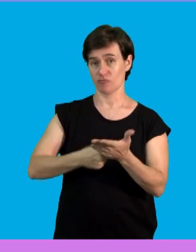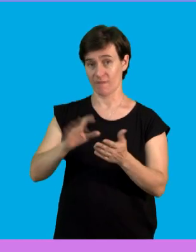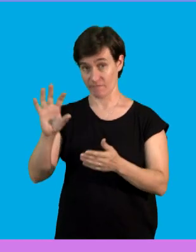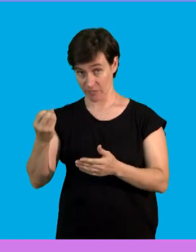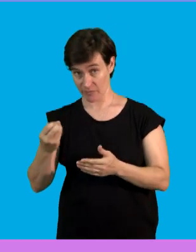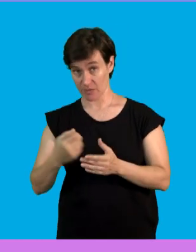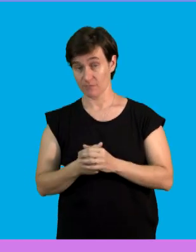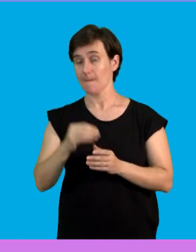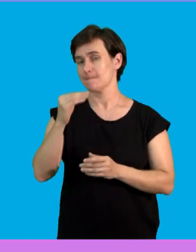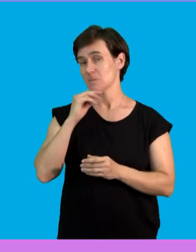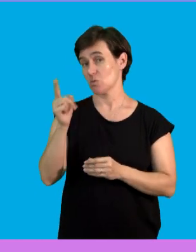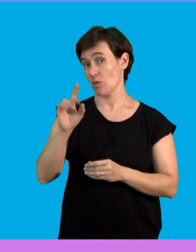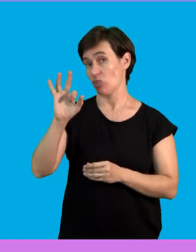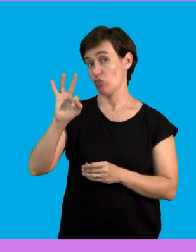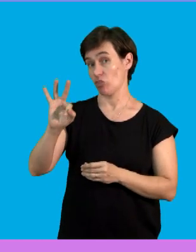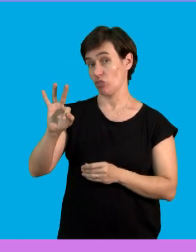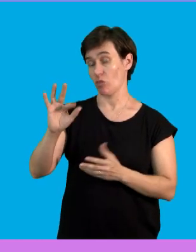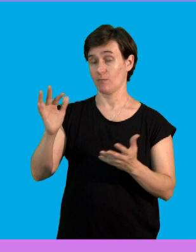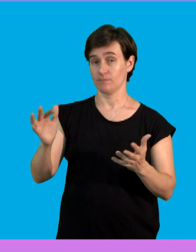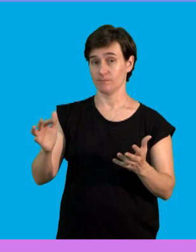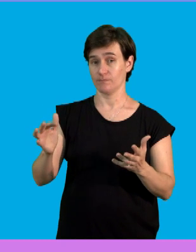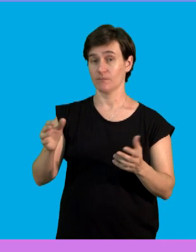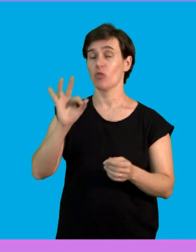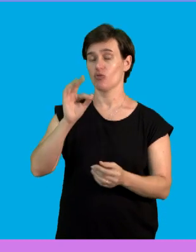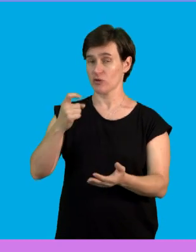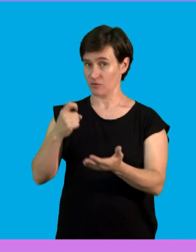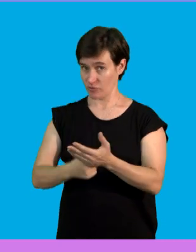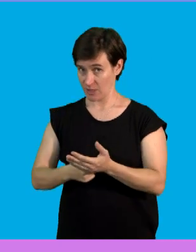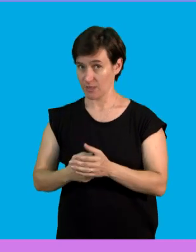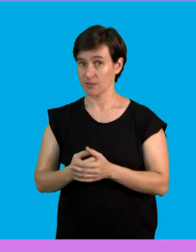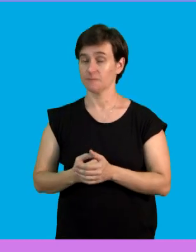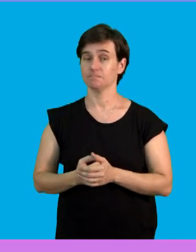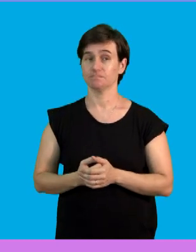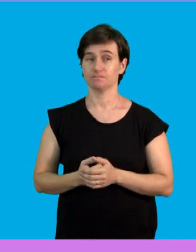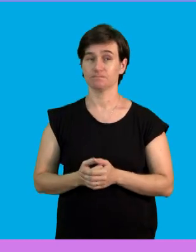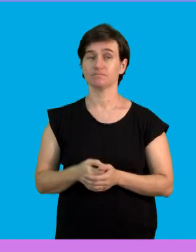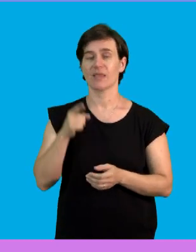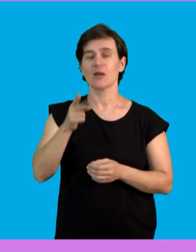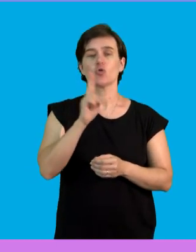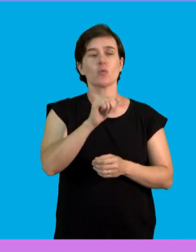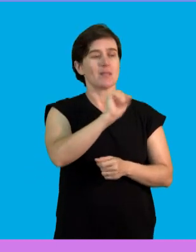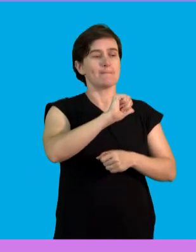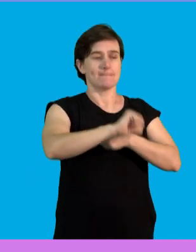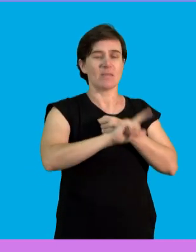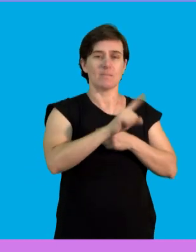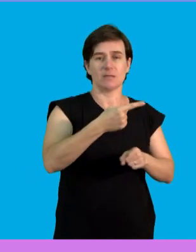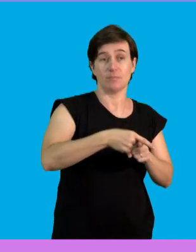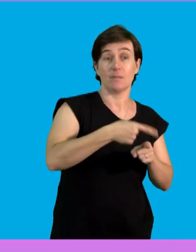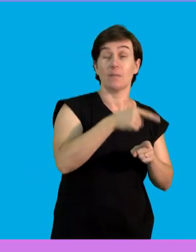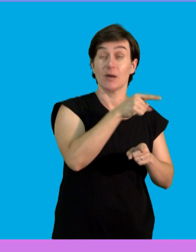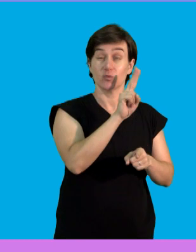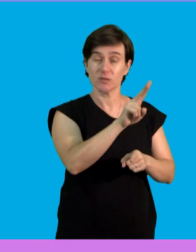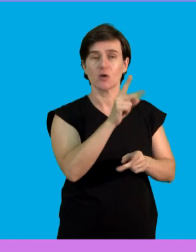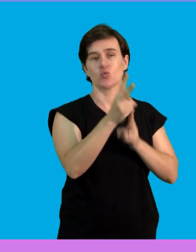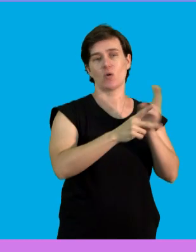is 3 Rand, and then the monthly fee which is 12 Rand. So if we